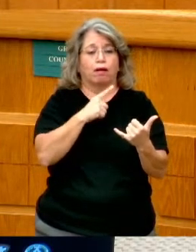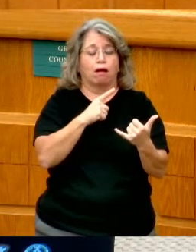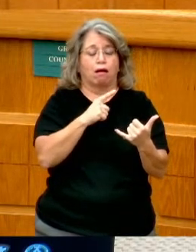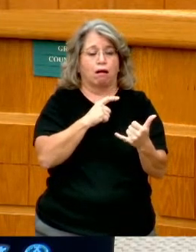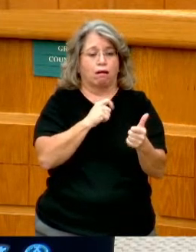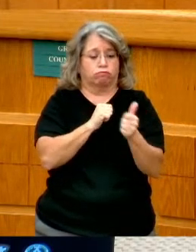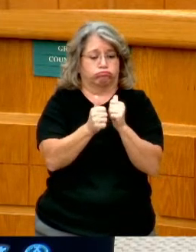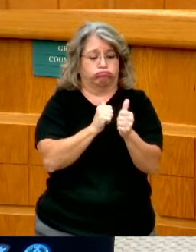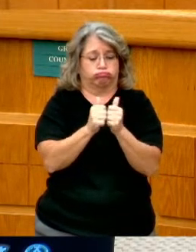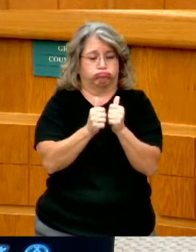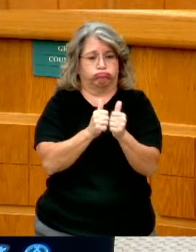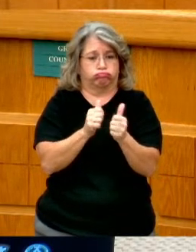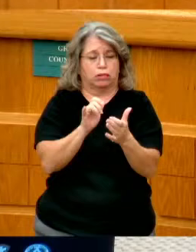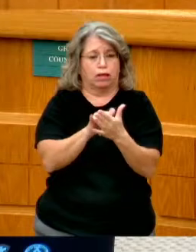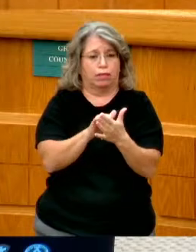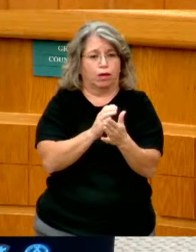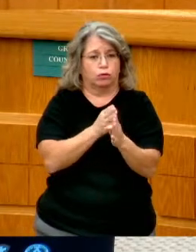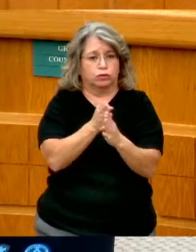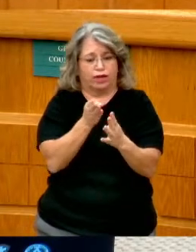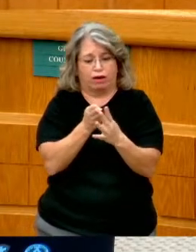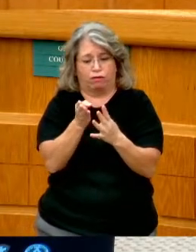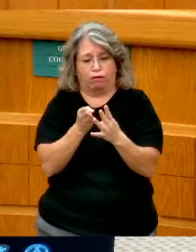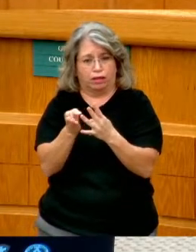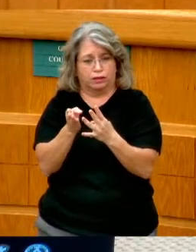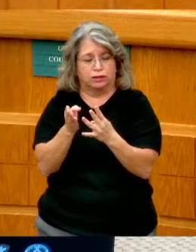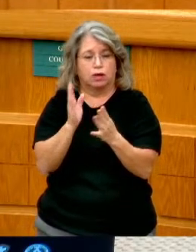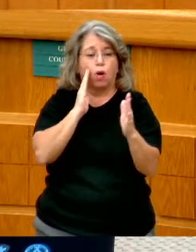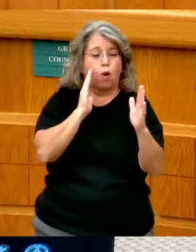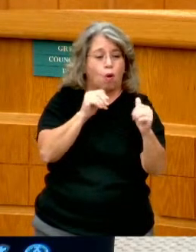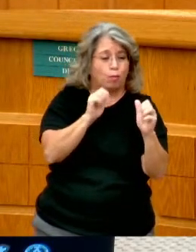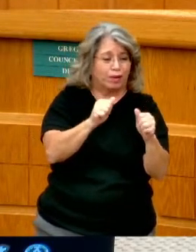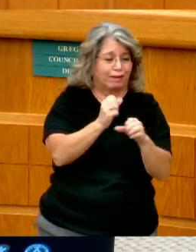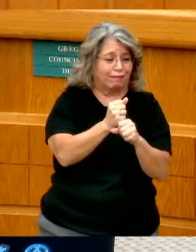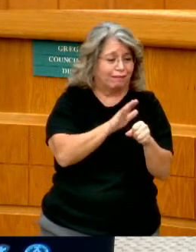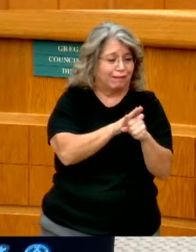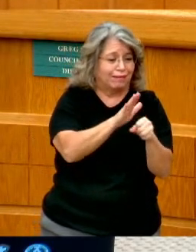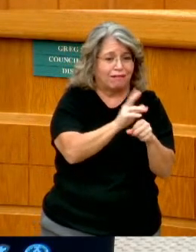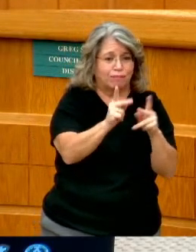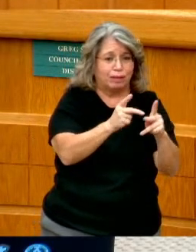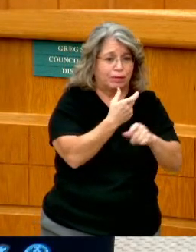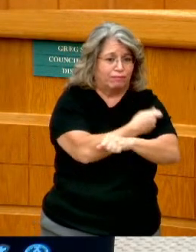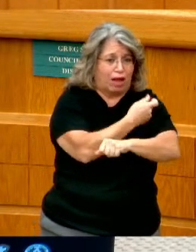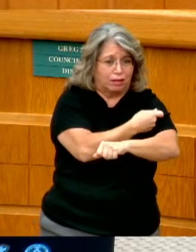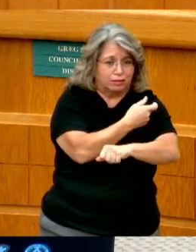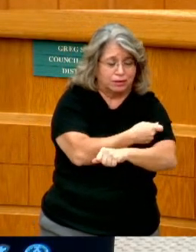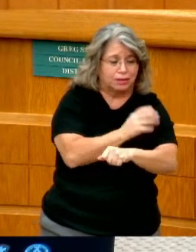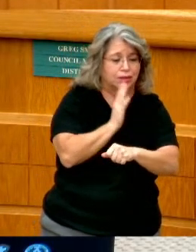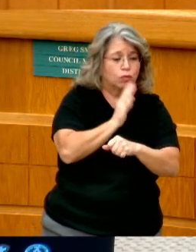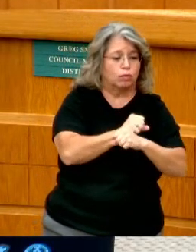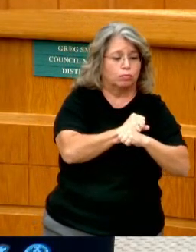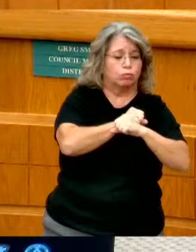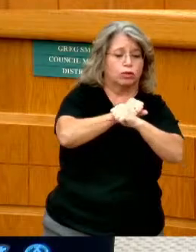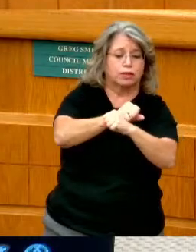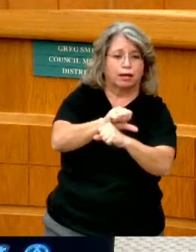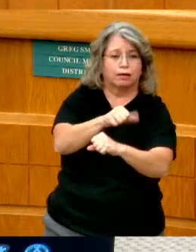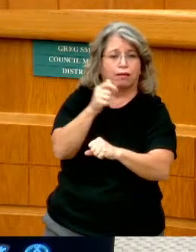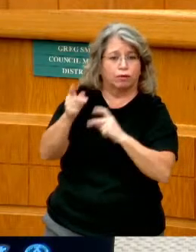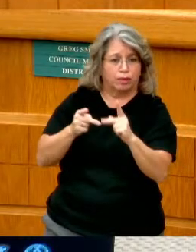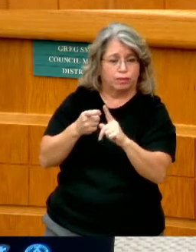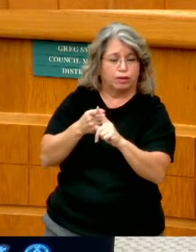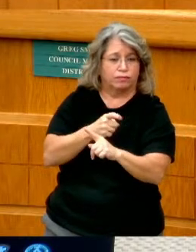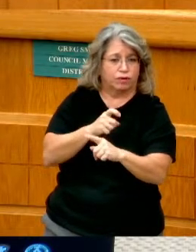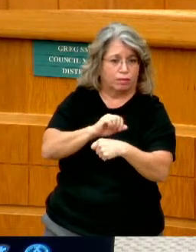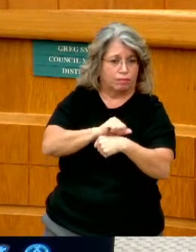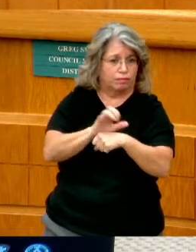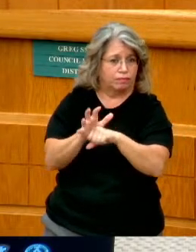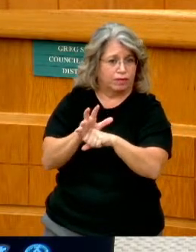in hopes that we can get enough people vaccinated and thereby protecting others from getting the virus. CDC is